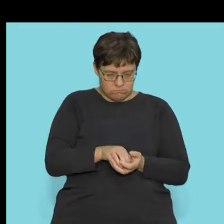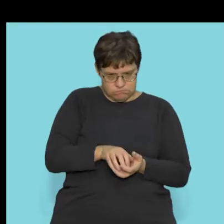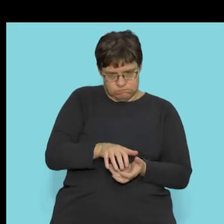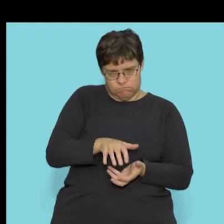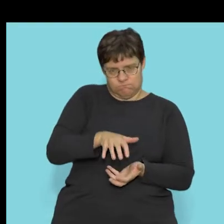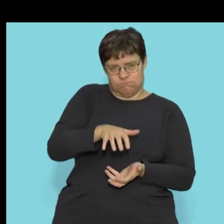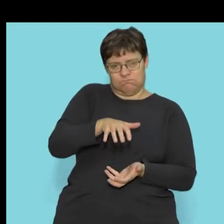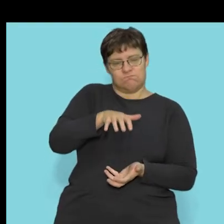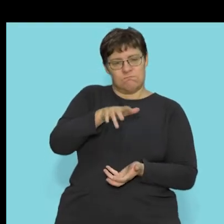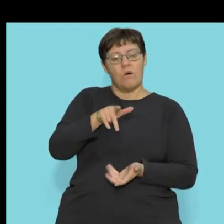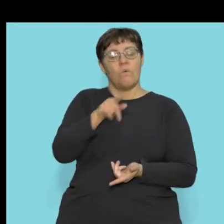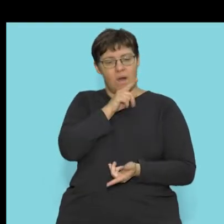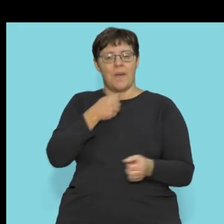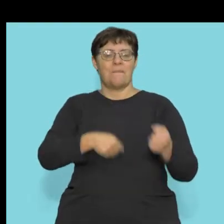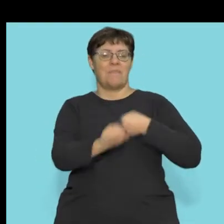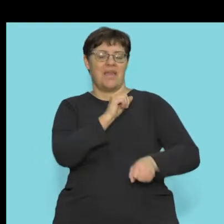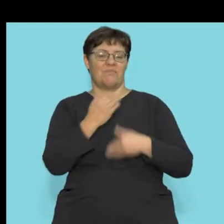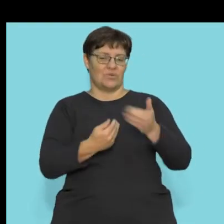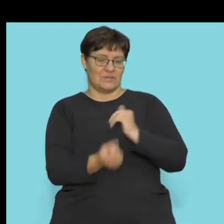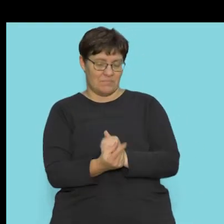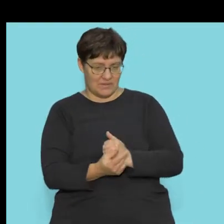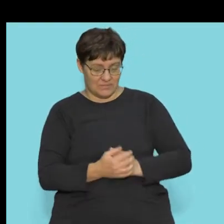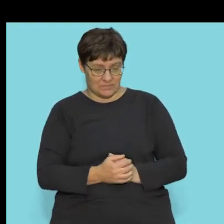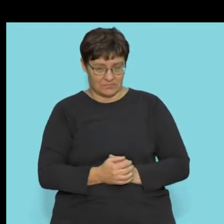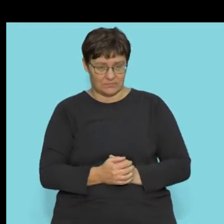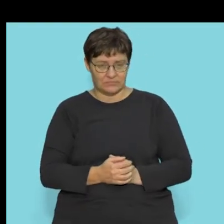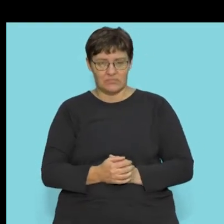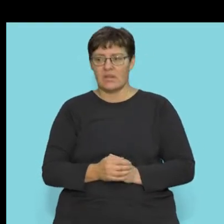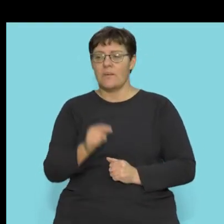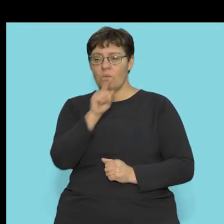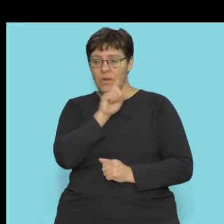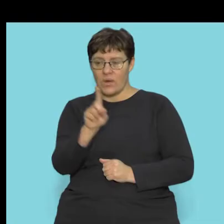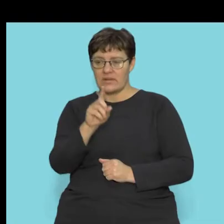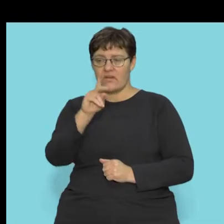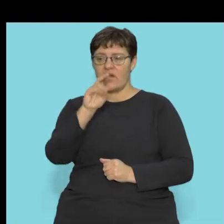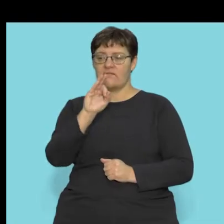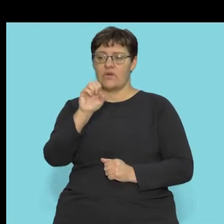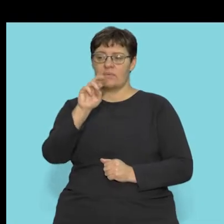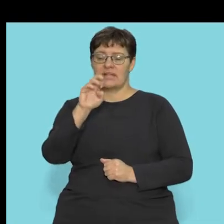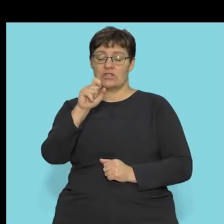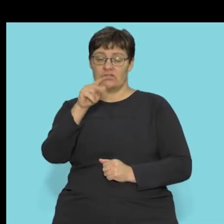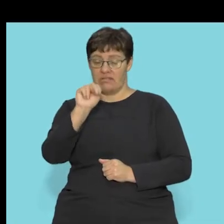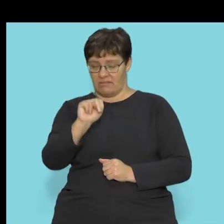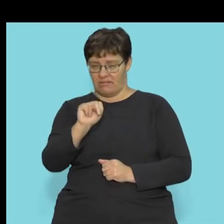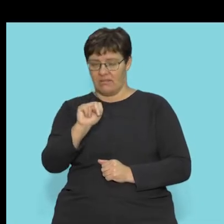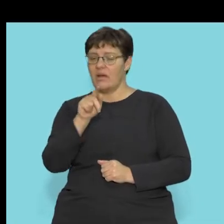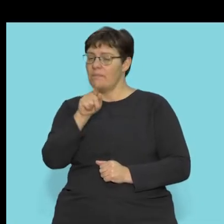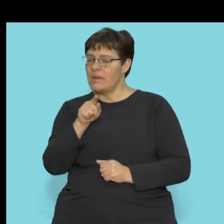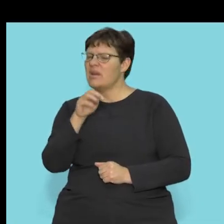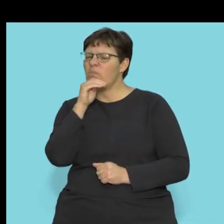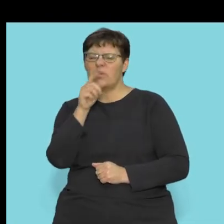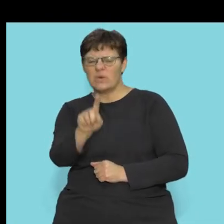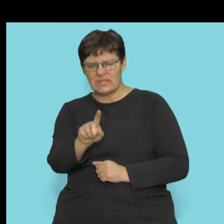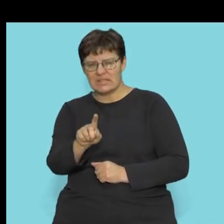to rise during the baking process. This is called fermentation, and it's basically